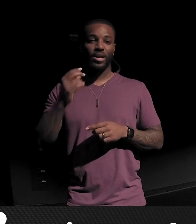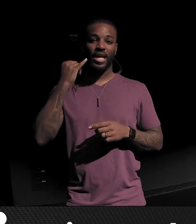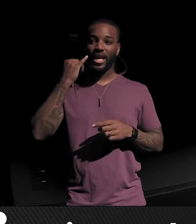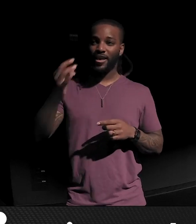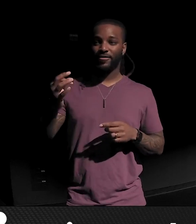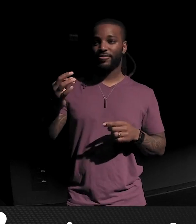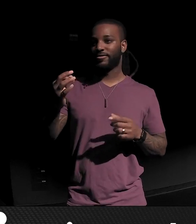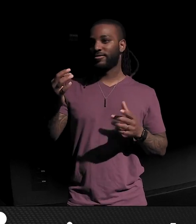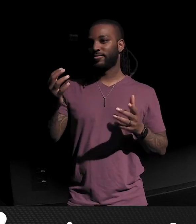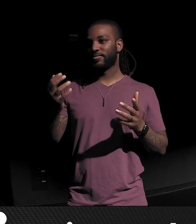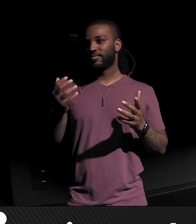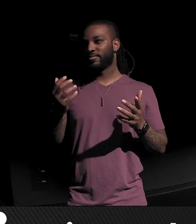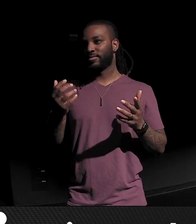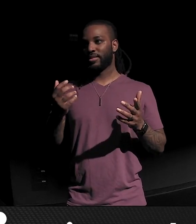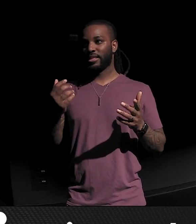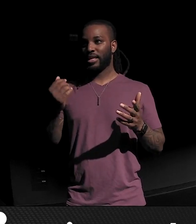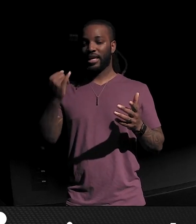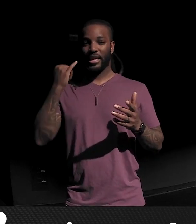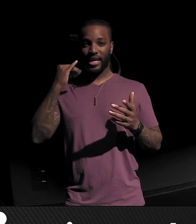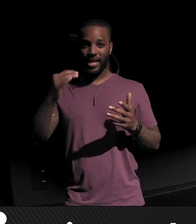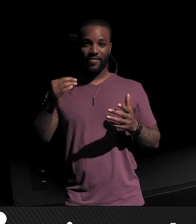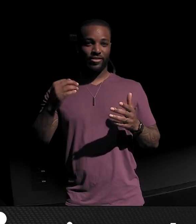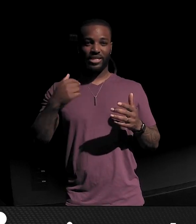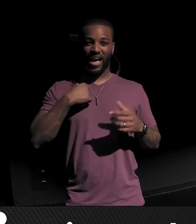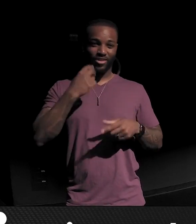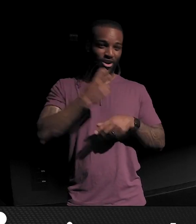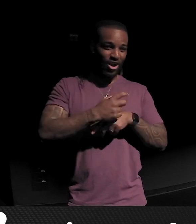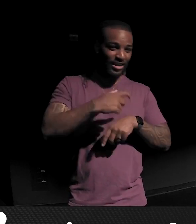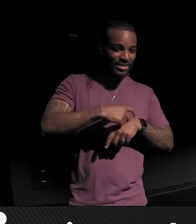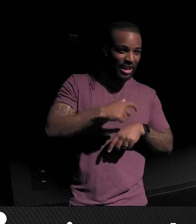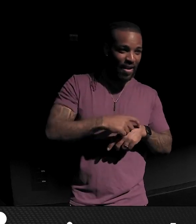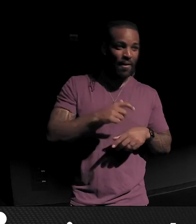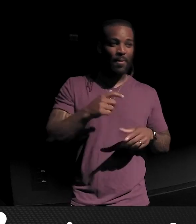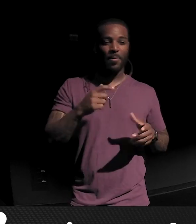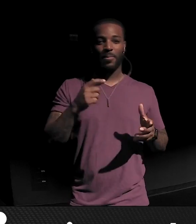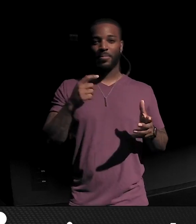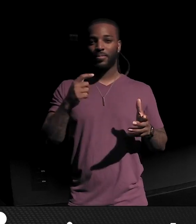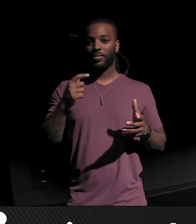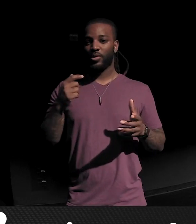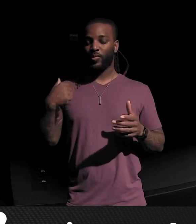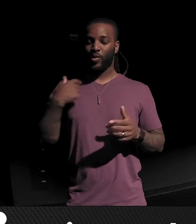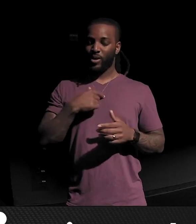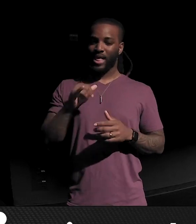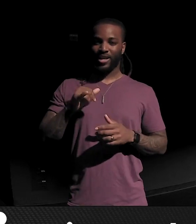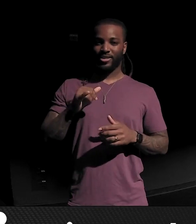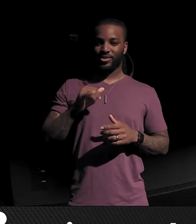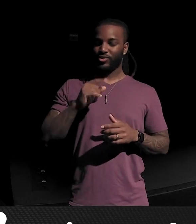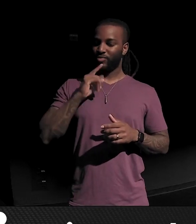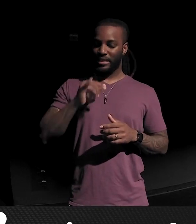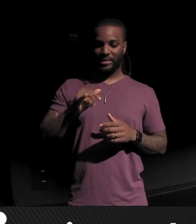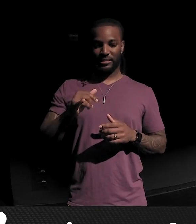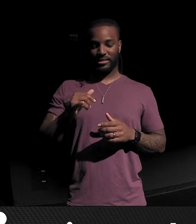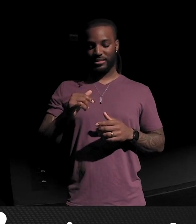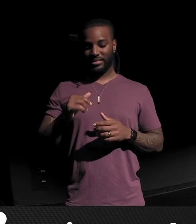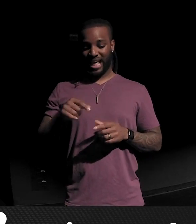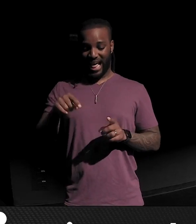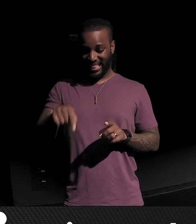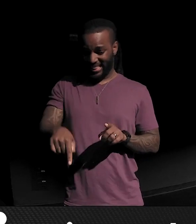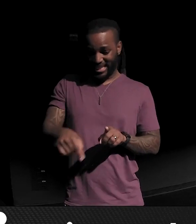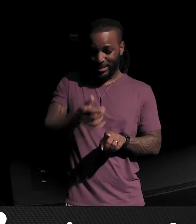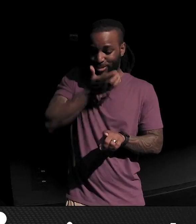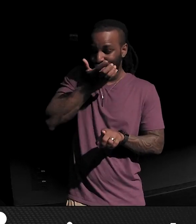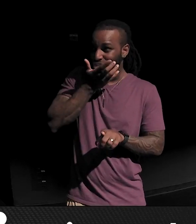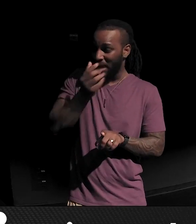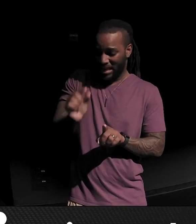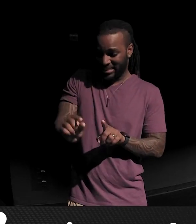or eye in the water at the bottom of the wadi. When we're like, really? Just this much grass? This is all you got for me right now? This isn't good